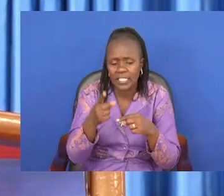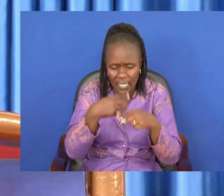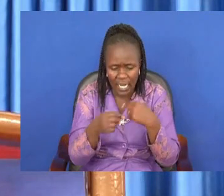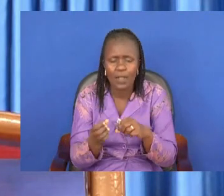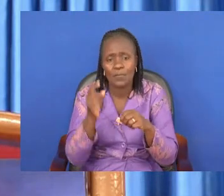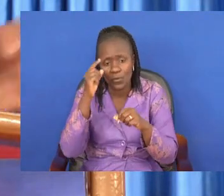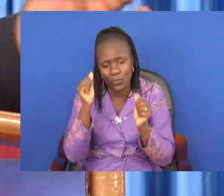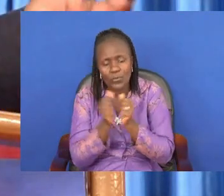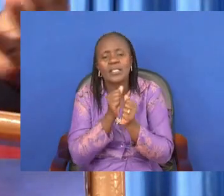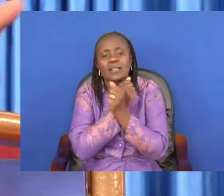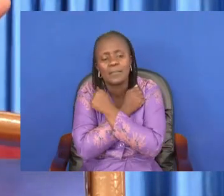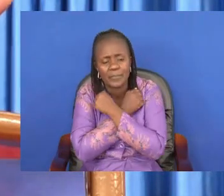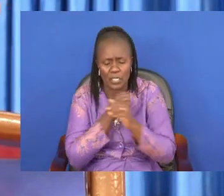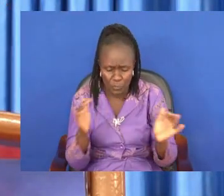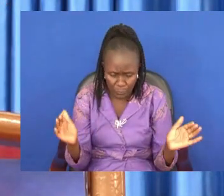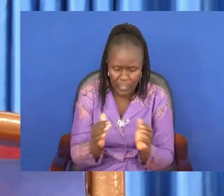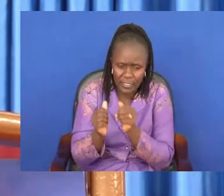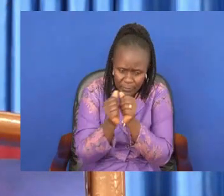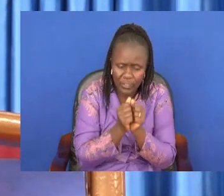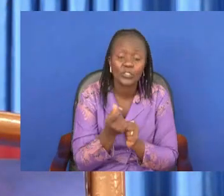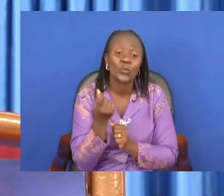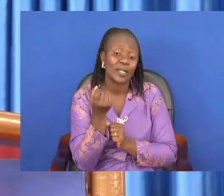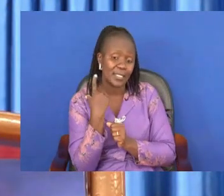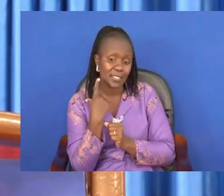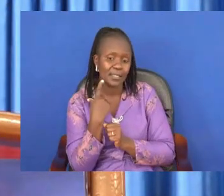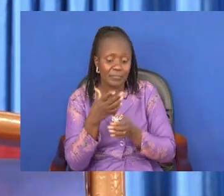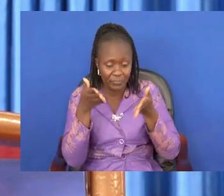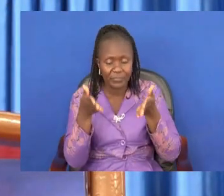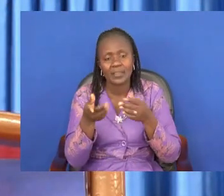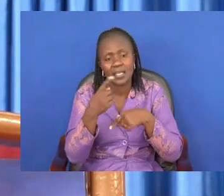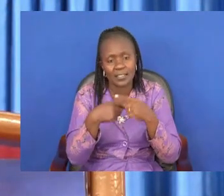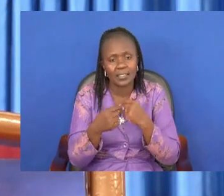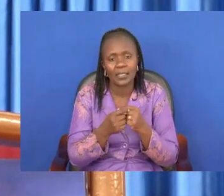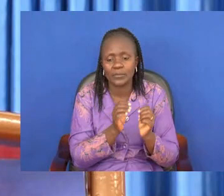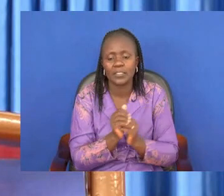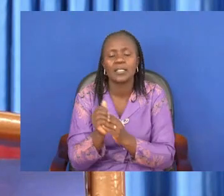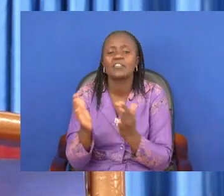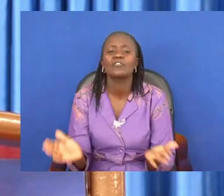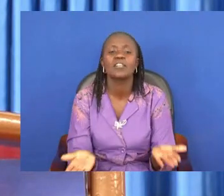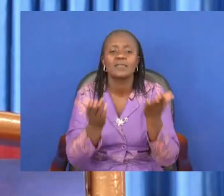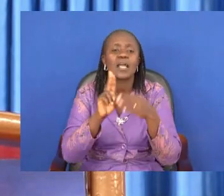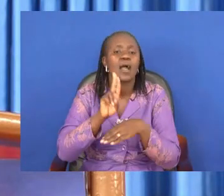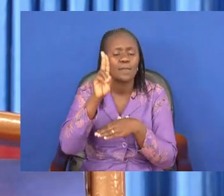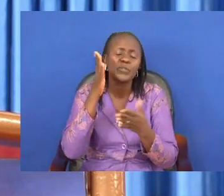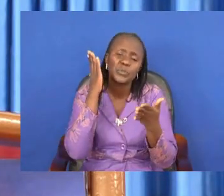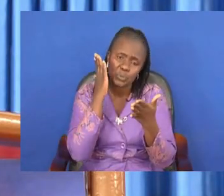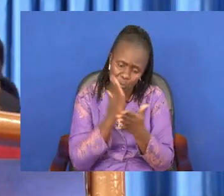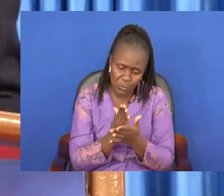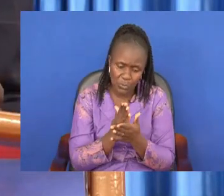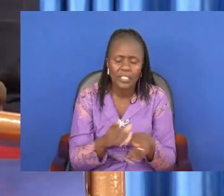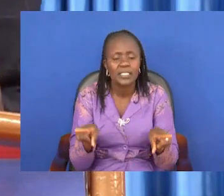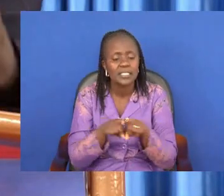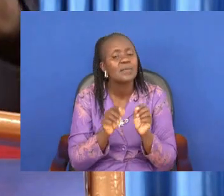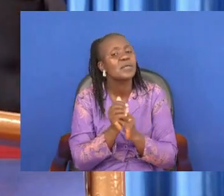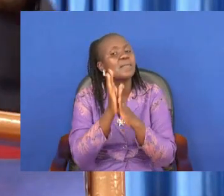love. He comes in to bring them together to understand that he has come to lift them up. Yes, it is true. As a